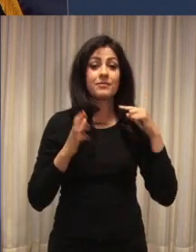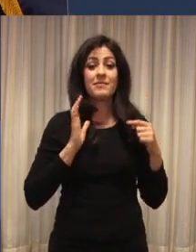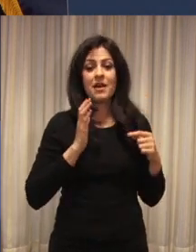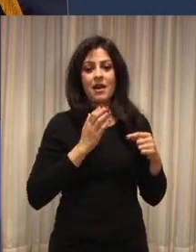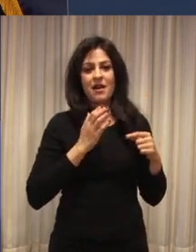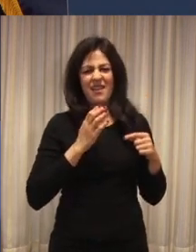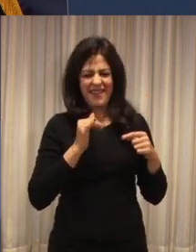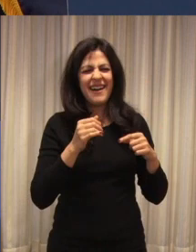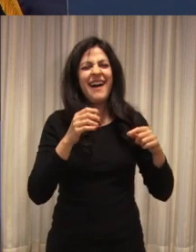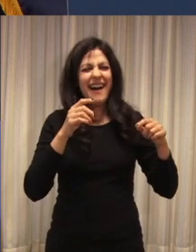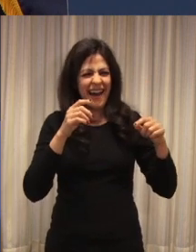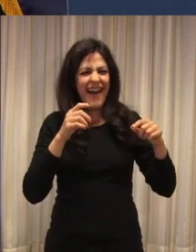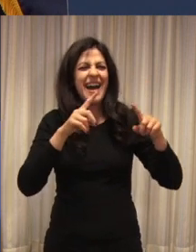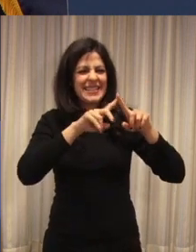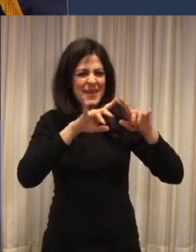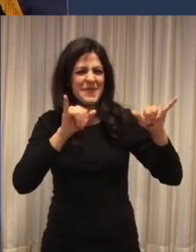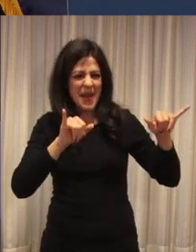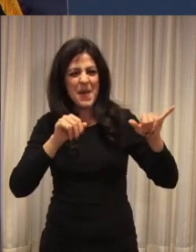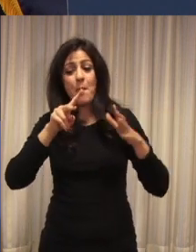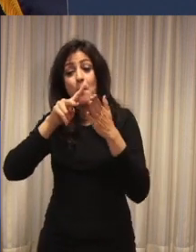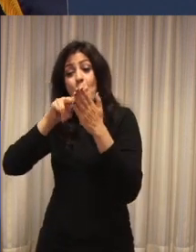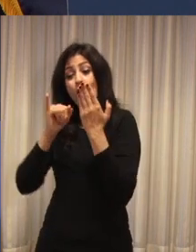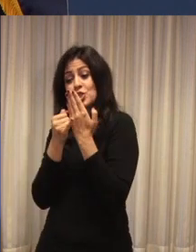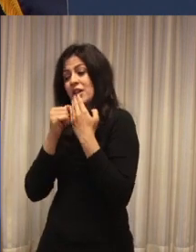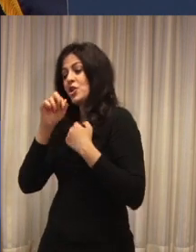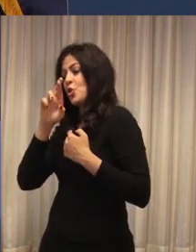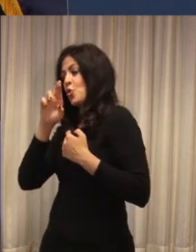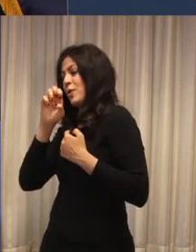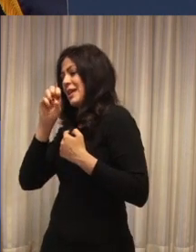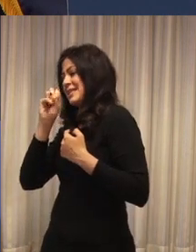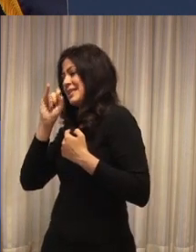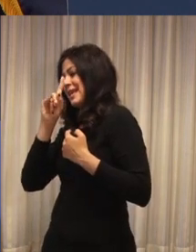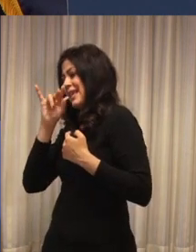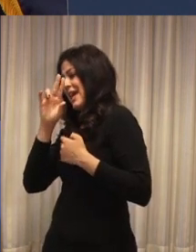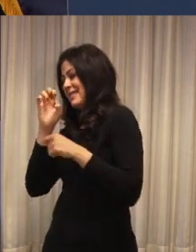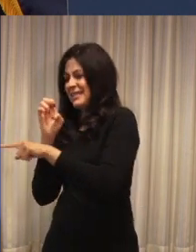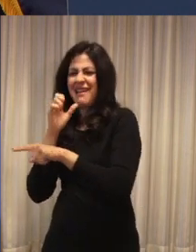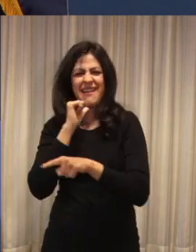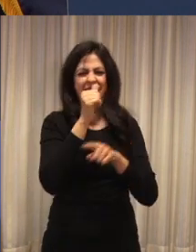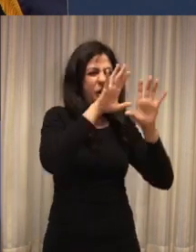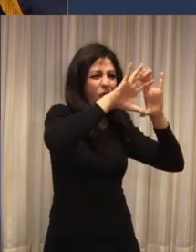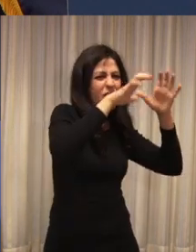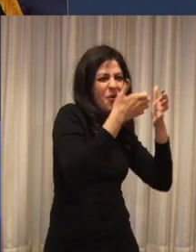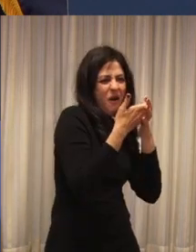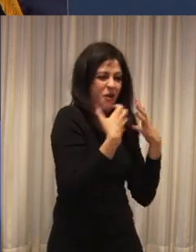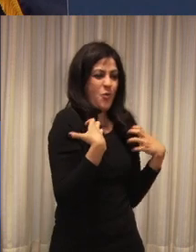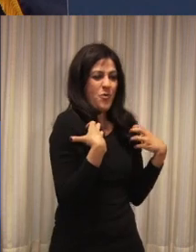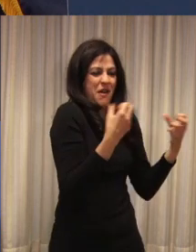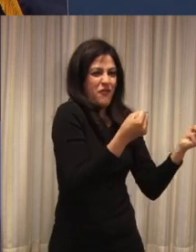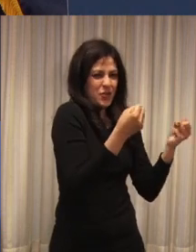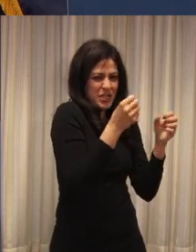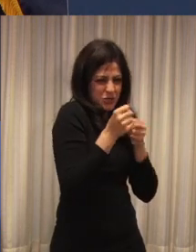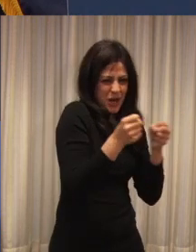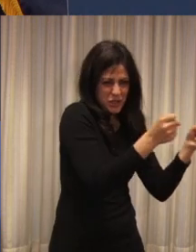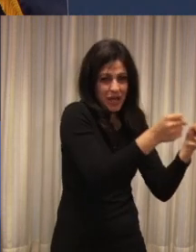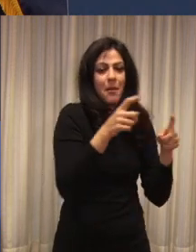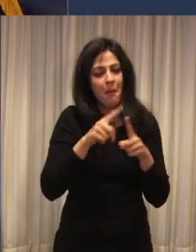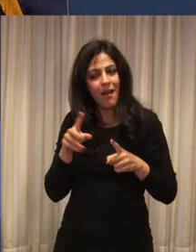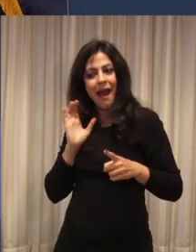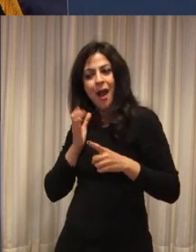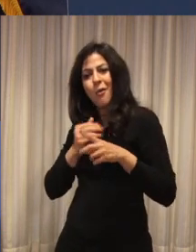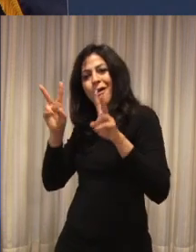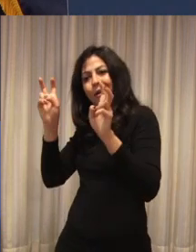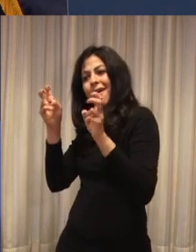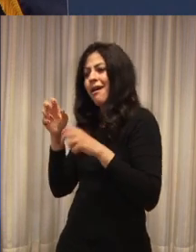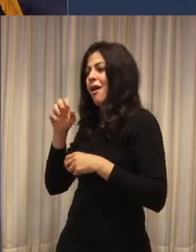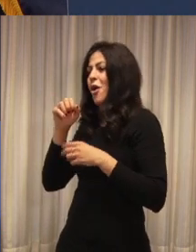project resilience, not to be confused with our overall economic recovery strategy here, but project resilience,